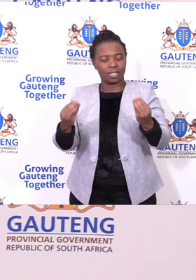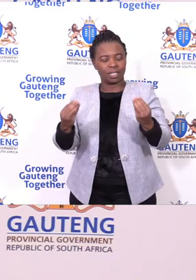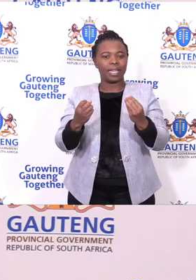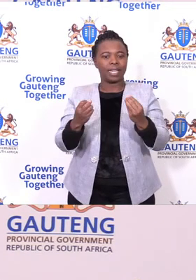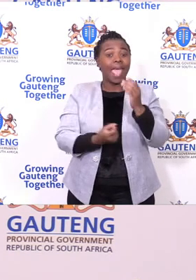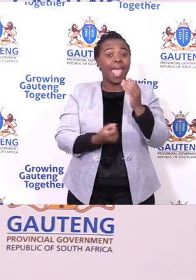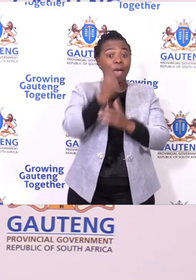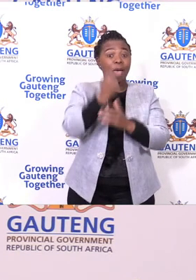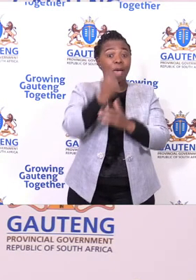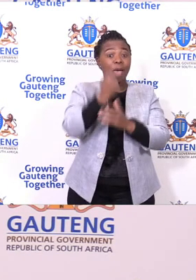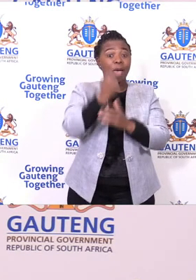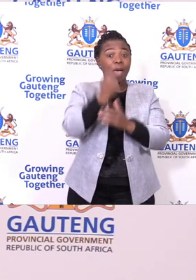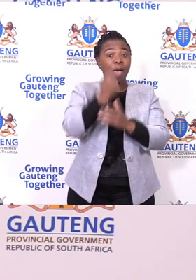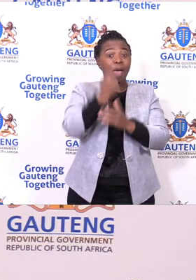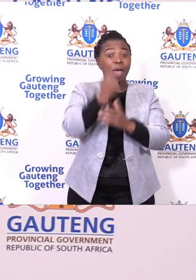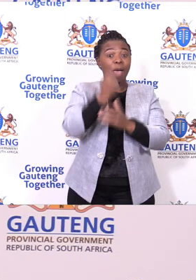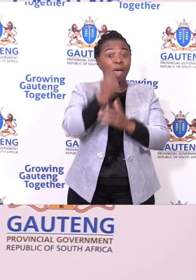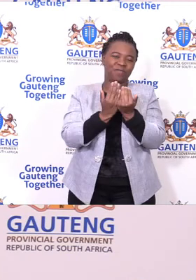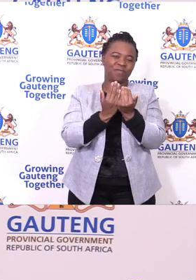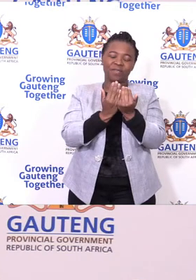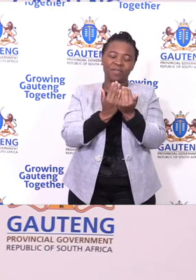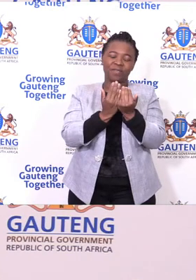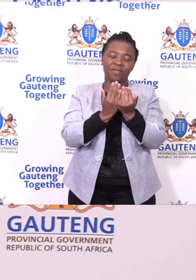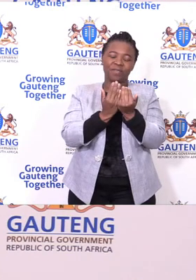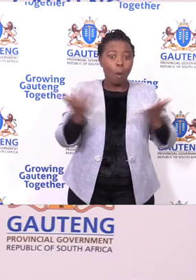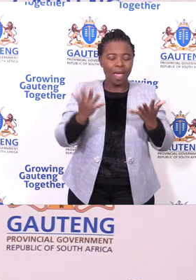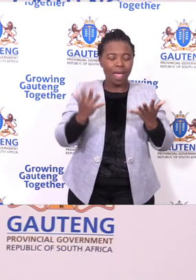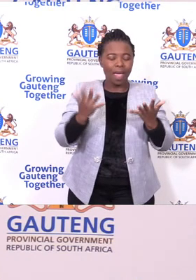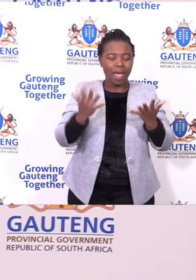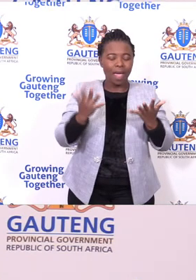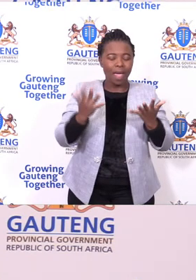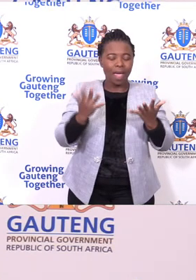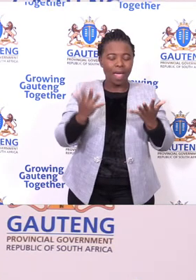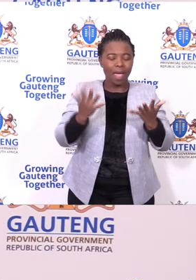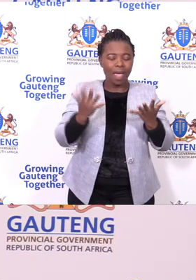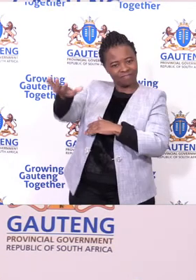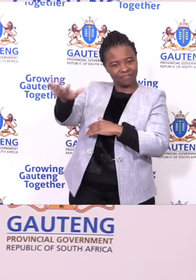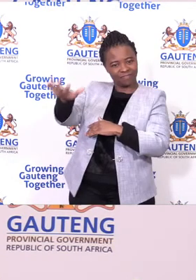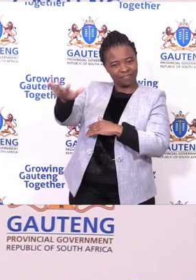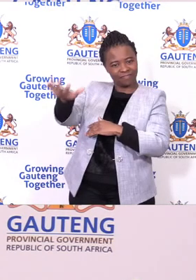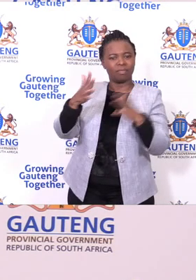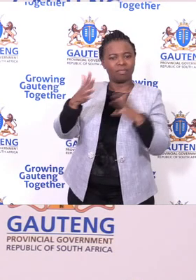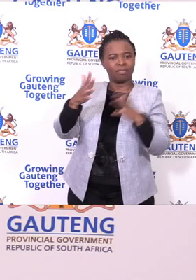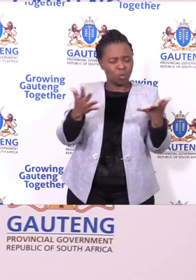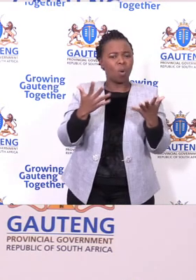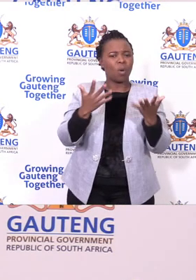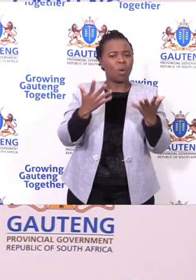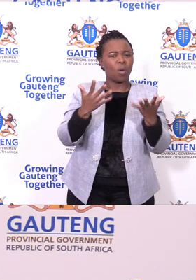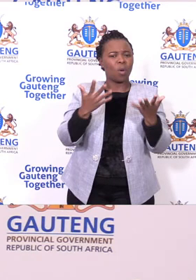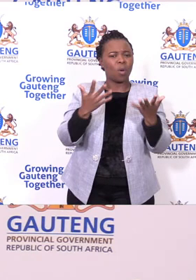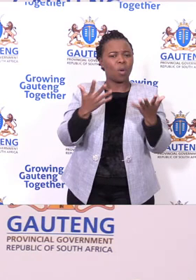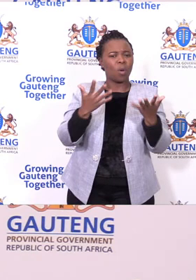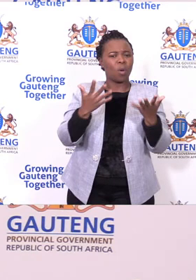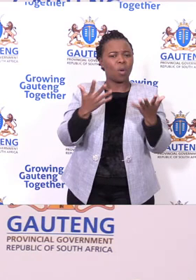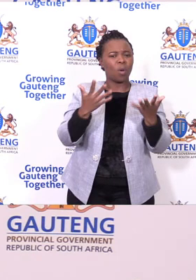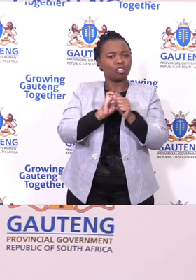happen in schools. It actually happened in communities. And it is an expected pattern of the spread, because